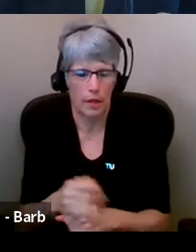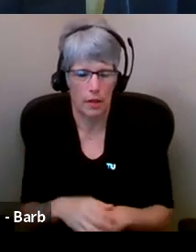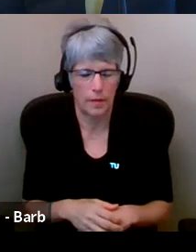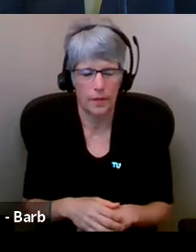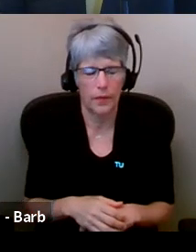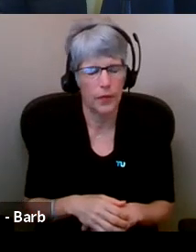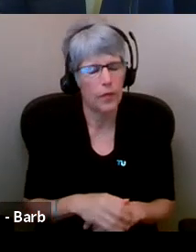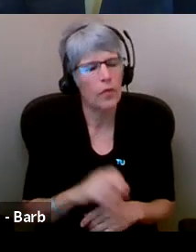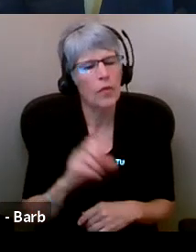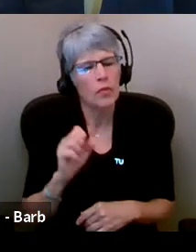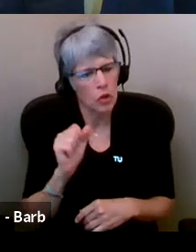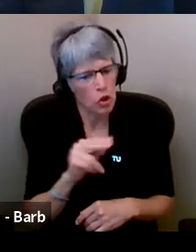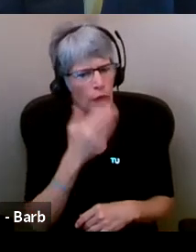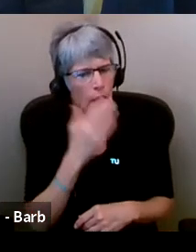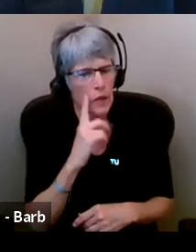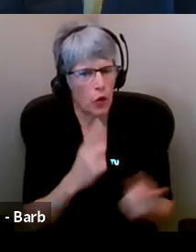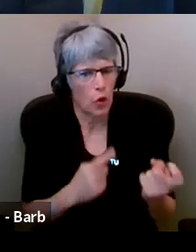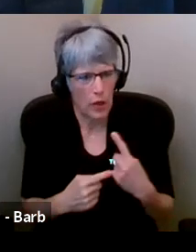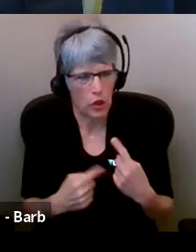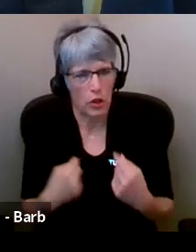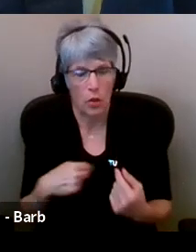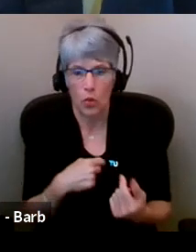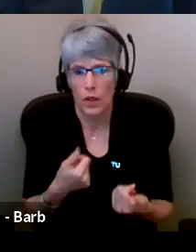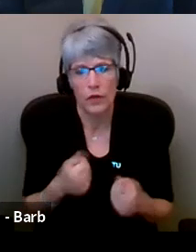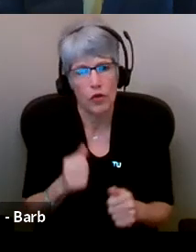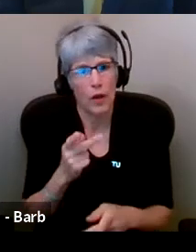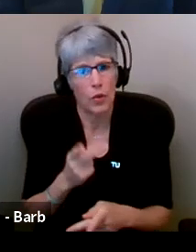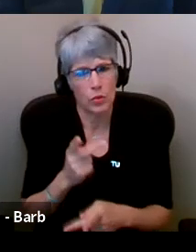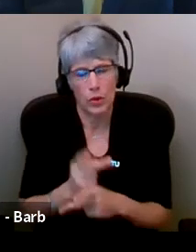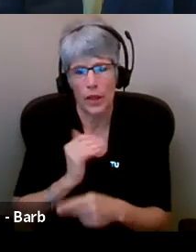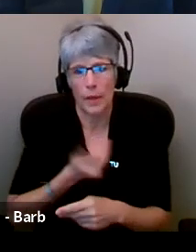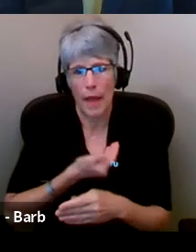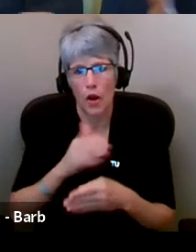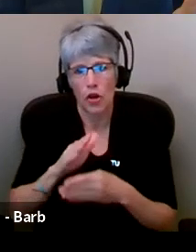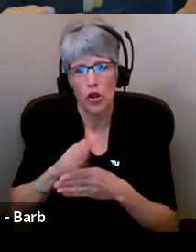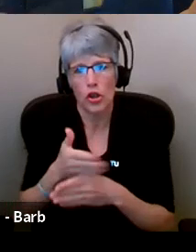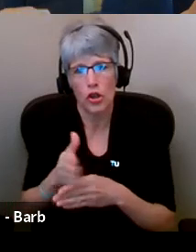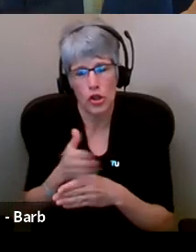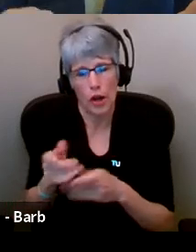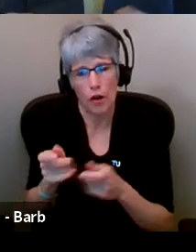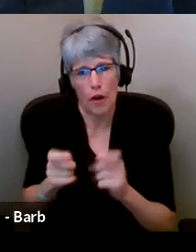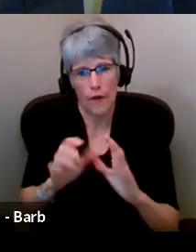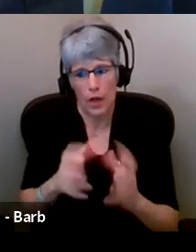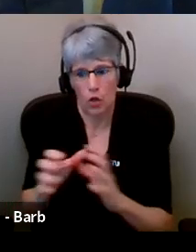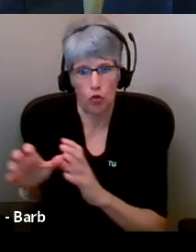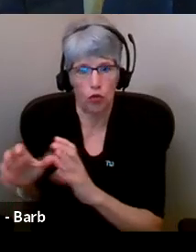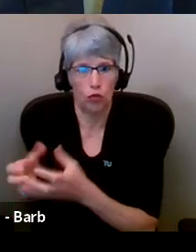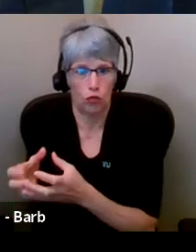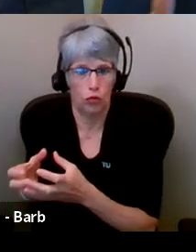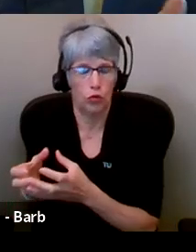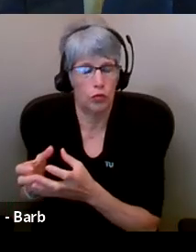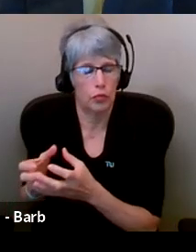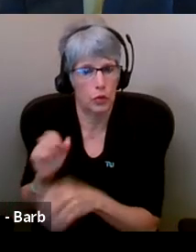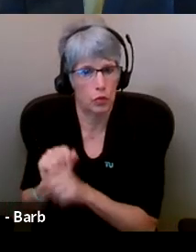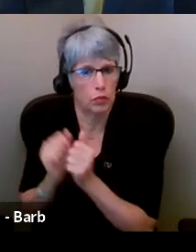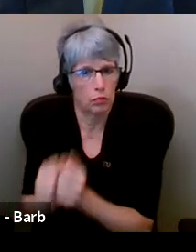for the question. We've really tried to keep our shared governance groups close and giving us input. In